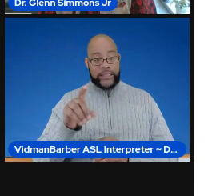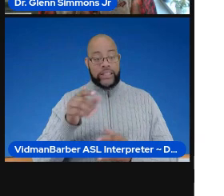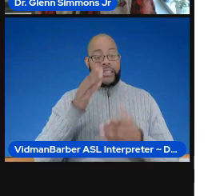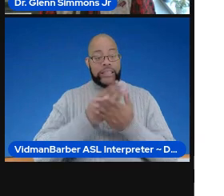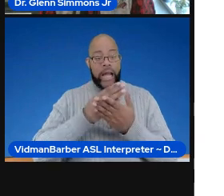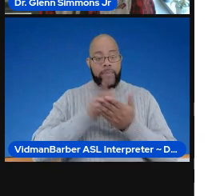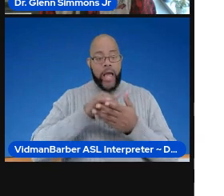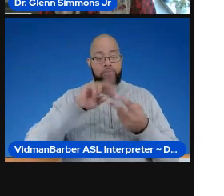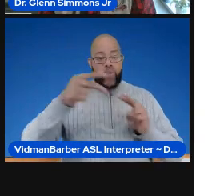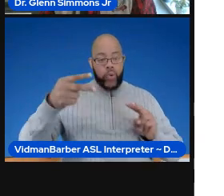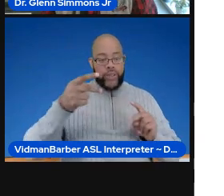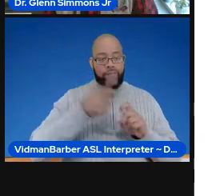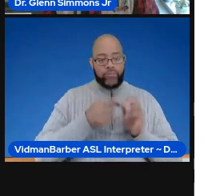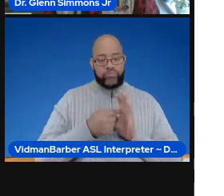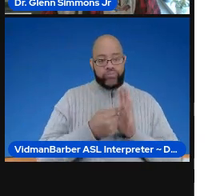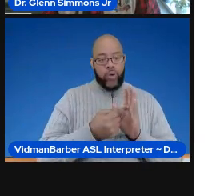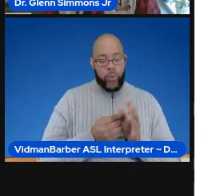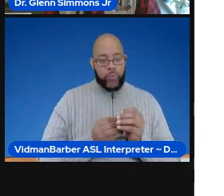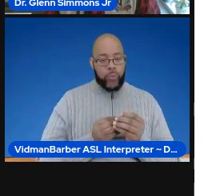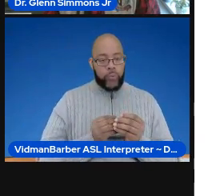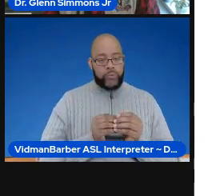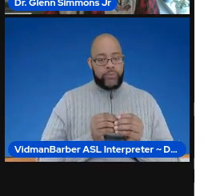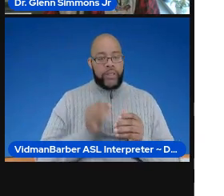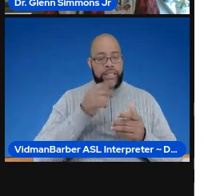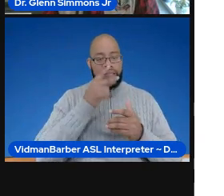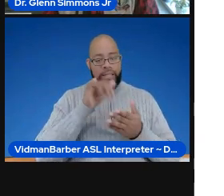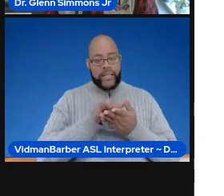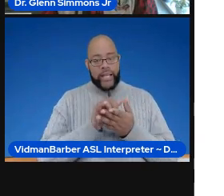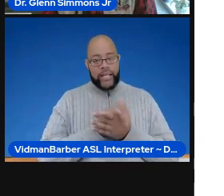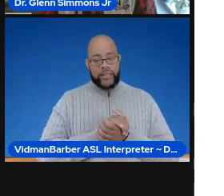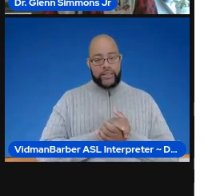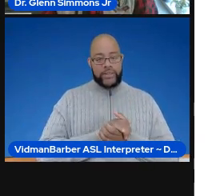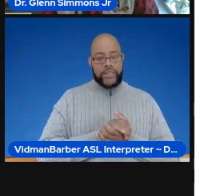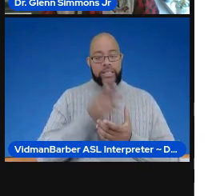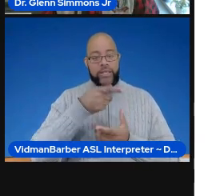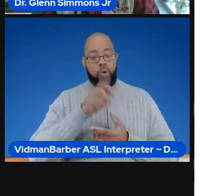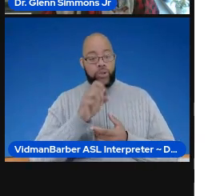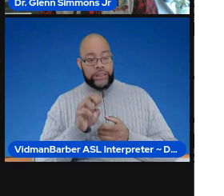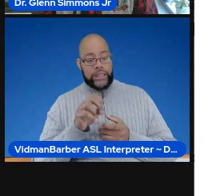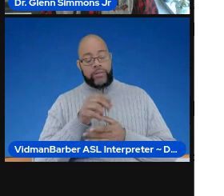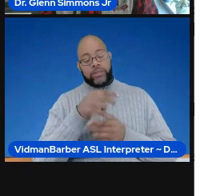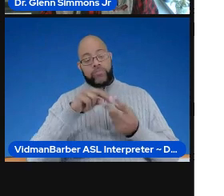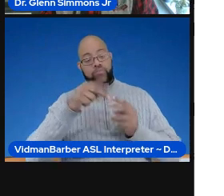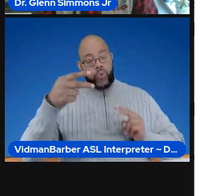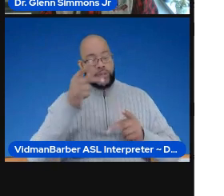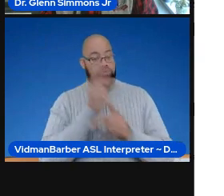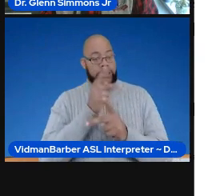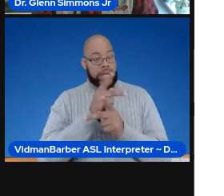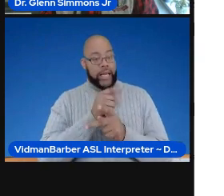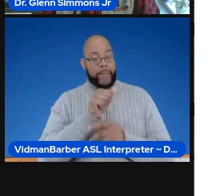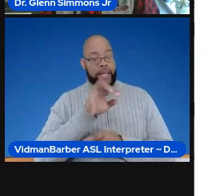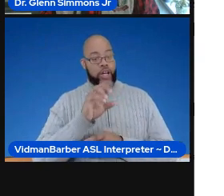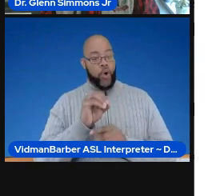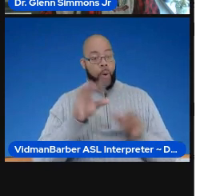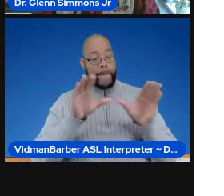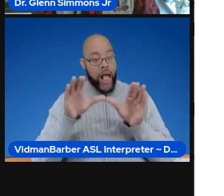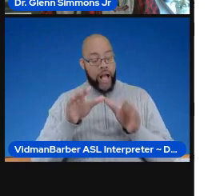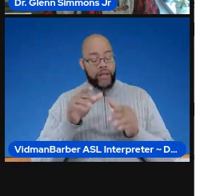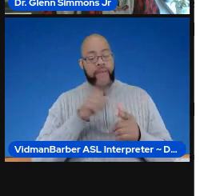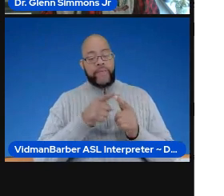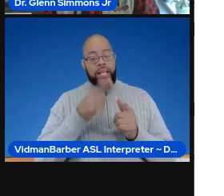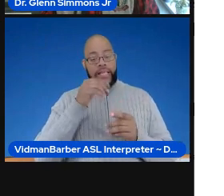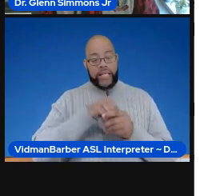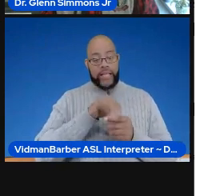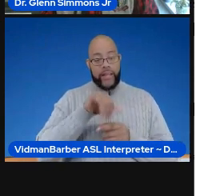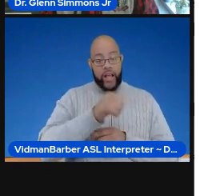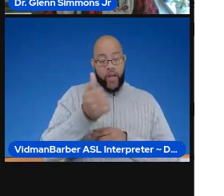secreted in a very significant fashion. You can kind of see that here. You see protein retention in the immunoblot shown here. And then in the ELISA